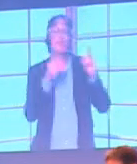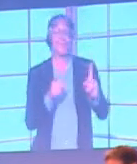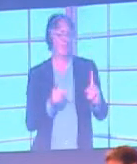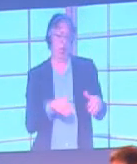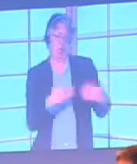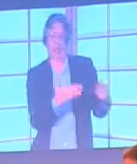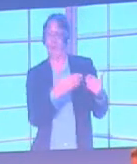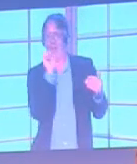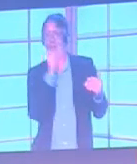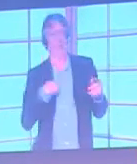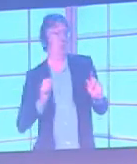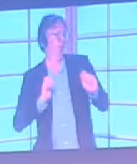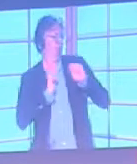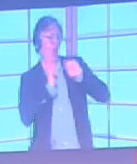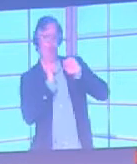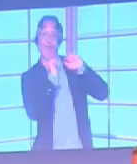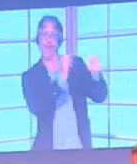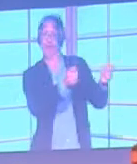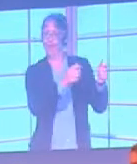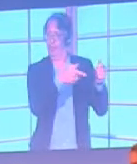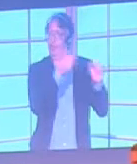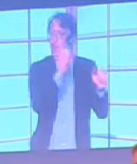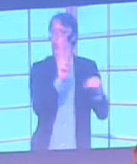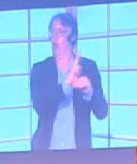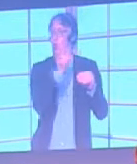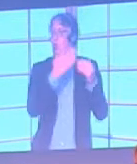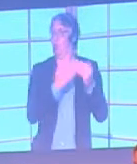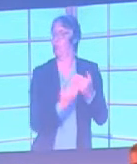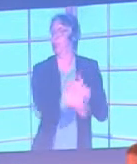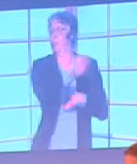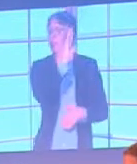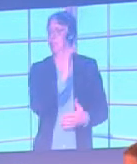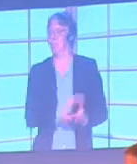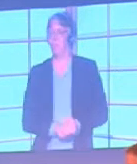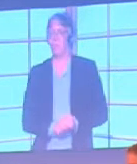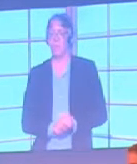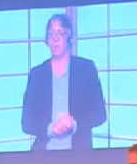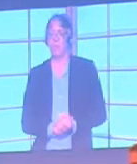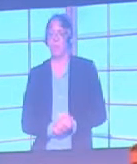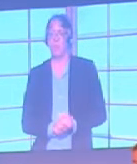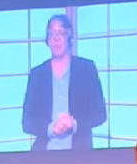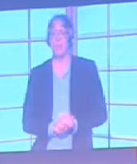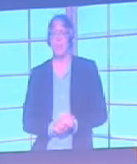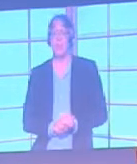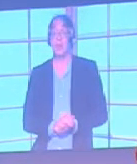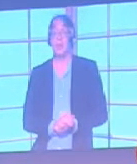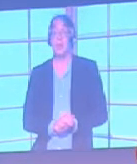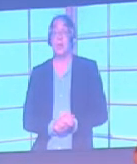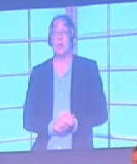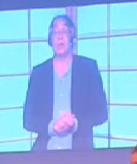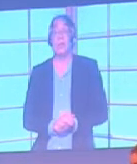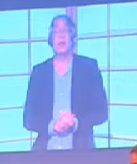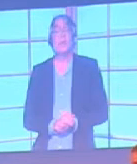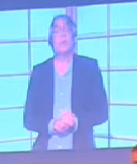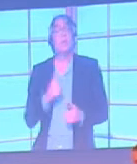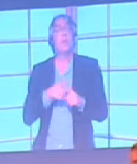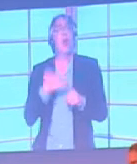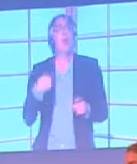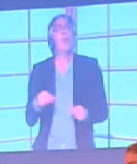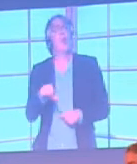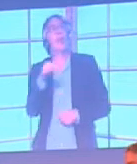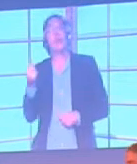to come. And also we have other different types of facilities like